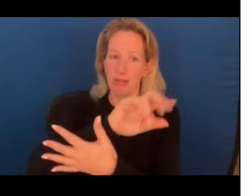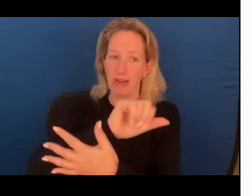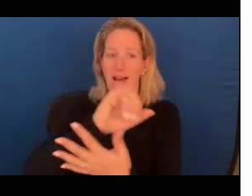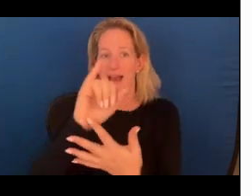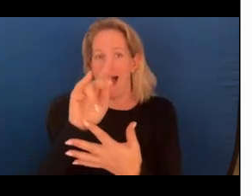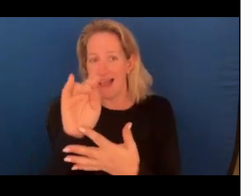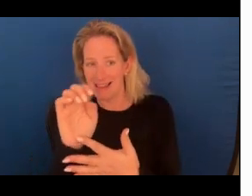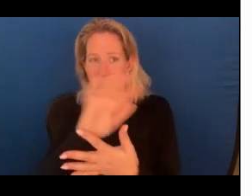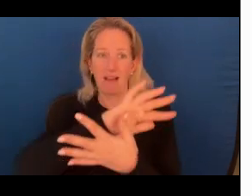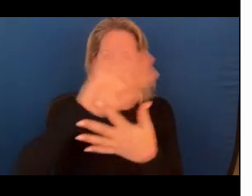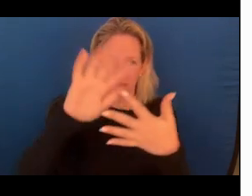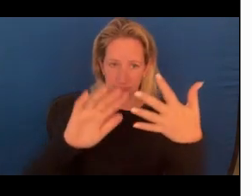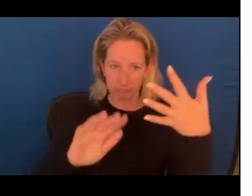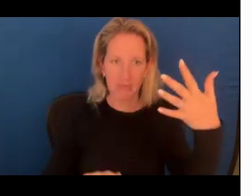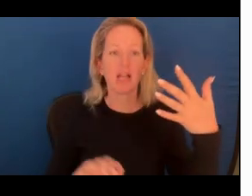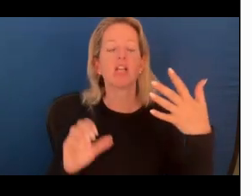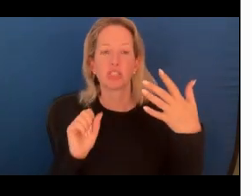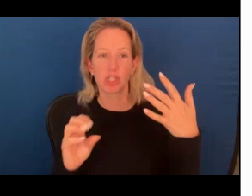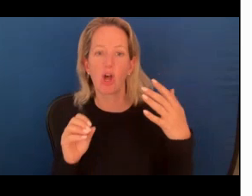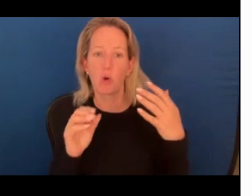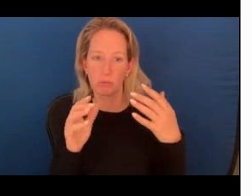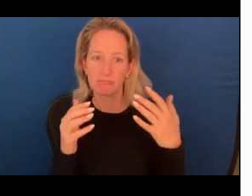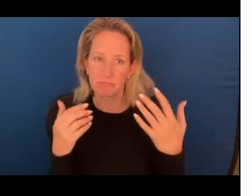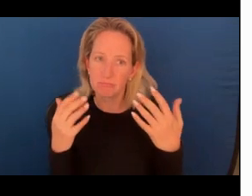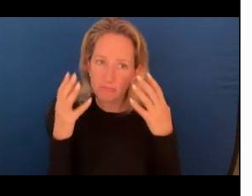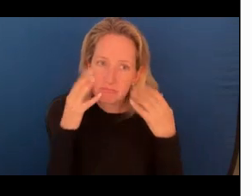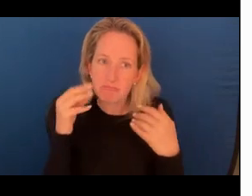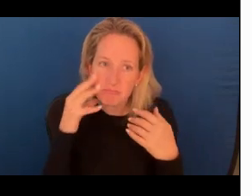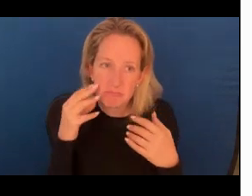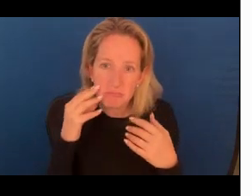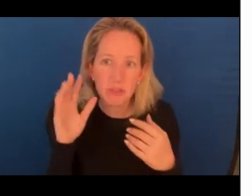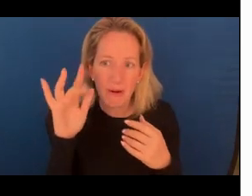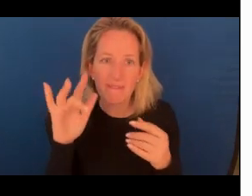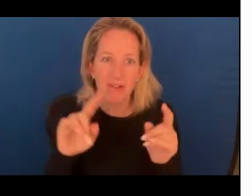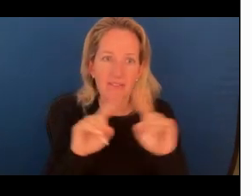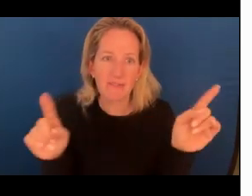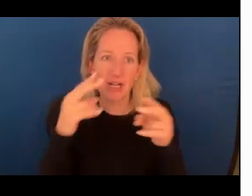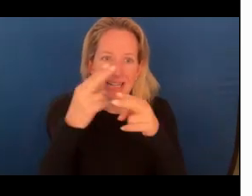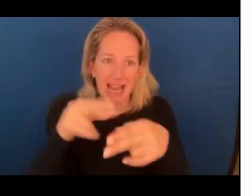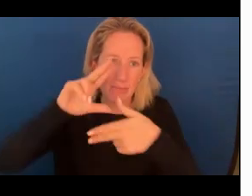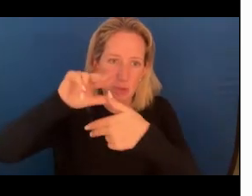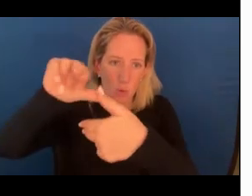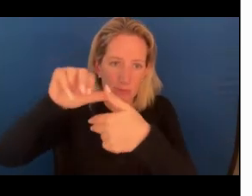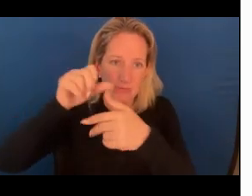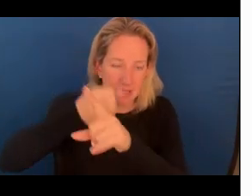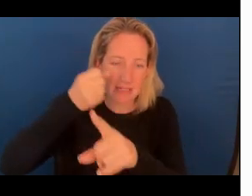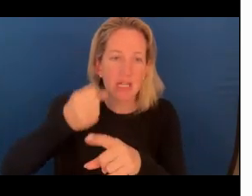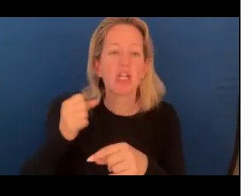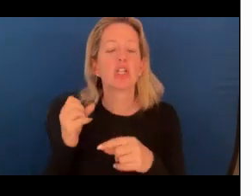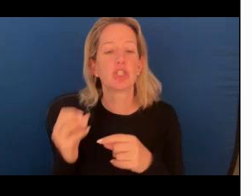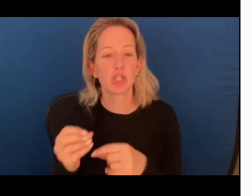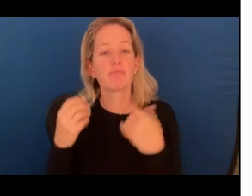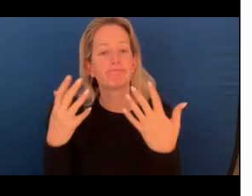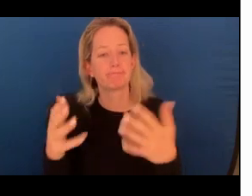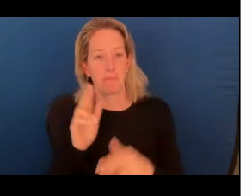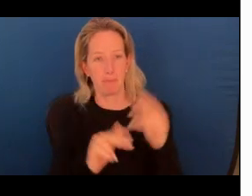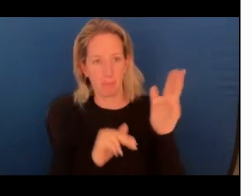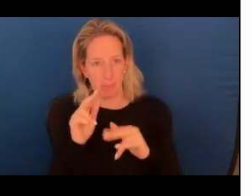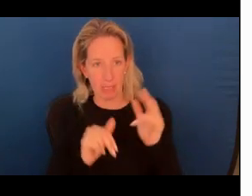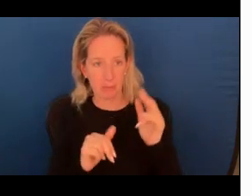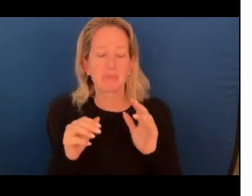he went in and built this financial marine debris model where they've inputted from all these